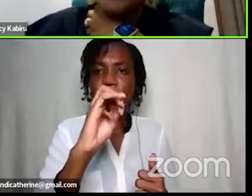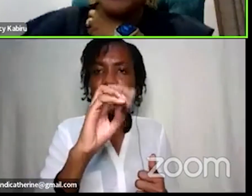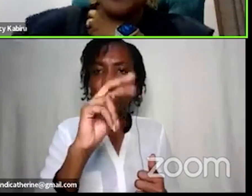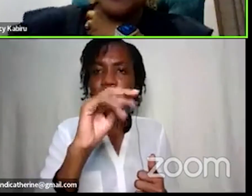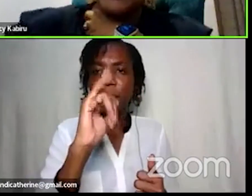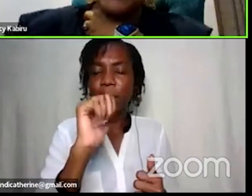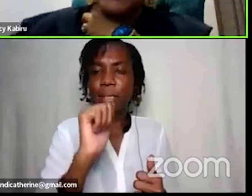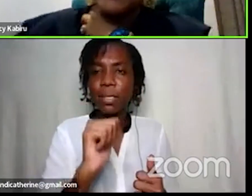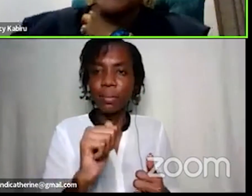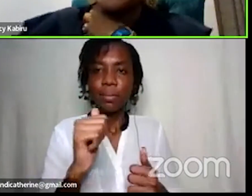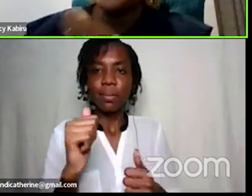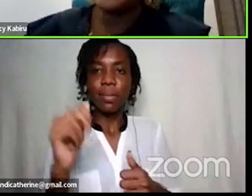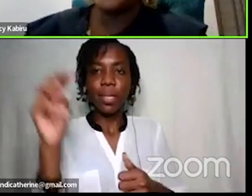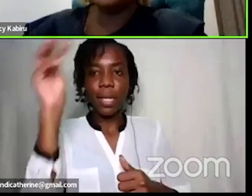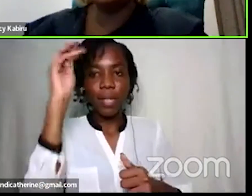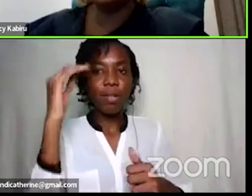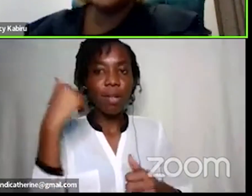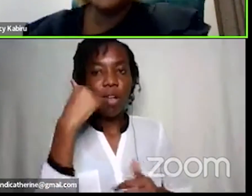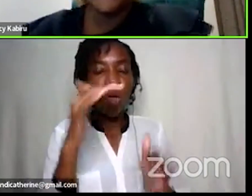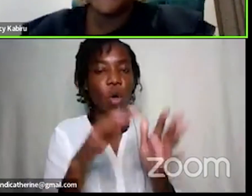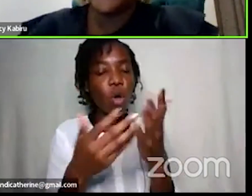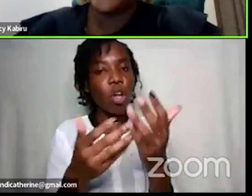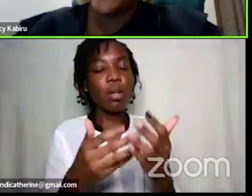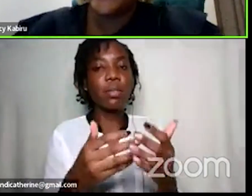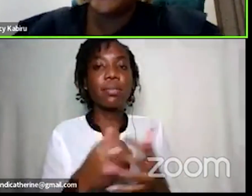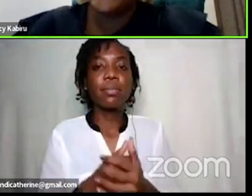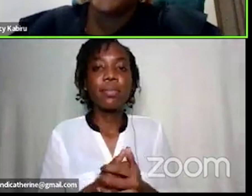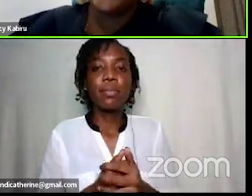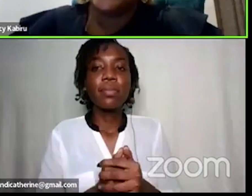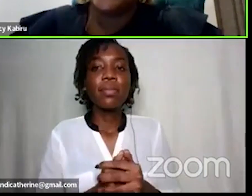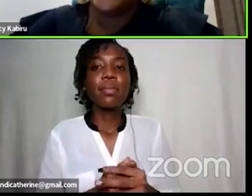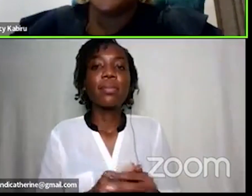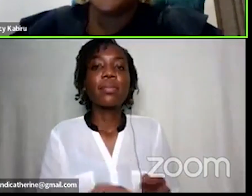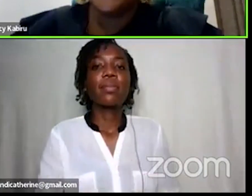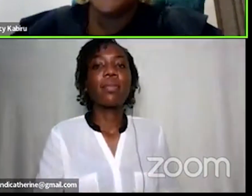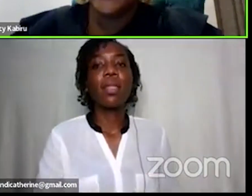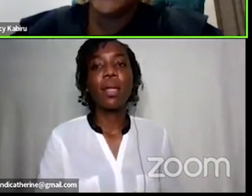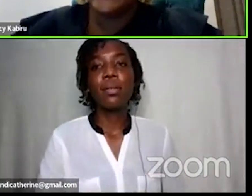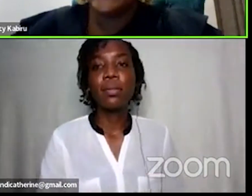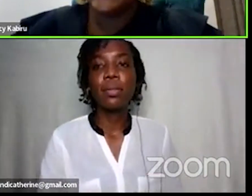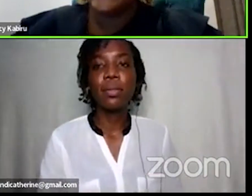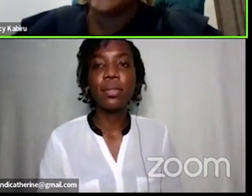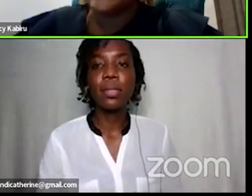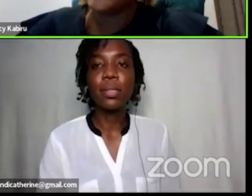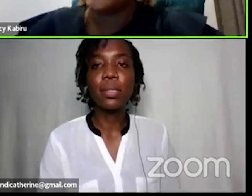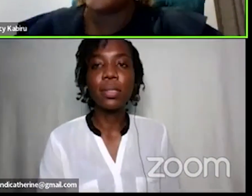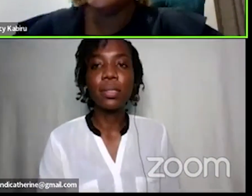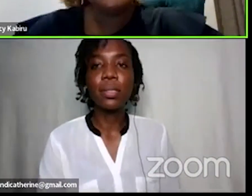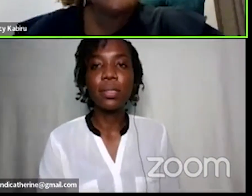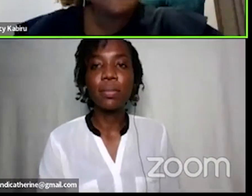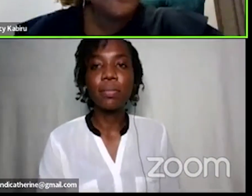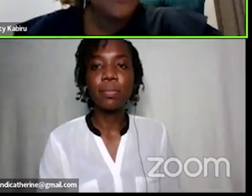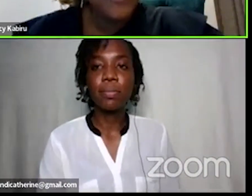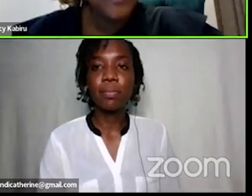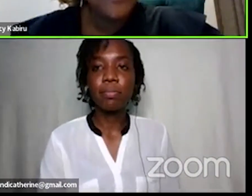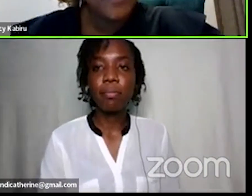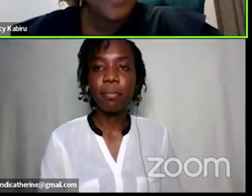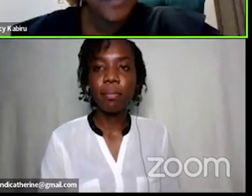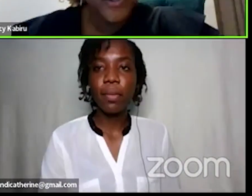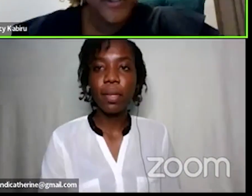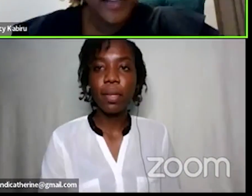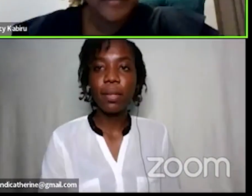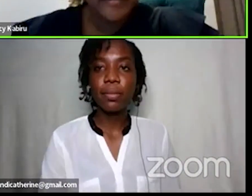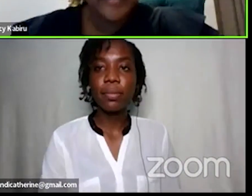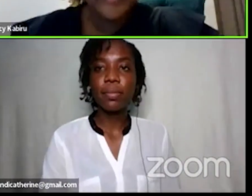Back to my pyramid, I would like to go there. For Susan, it is a mental